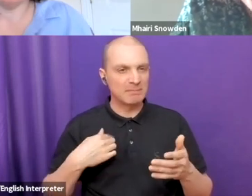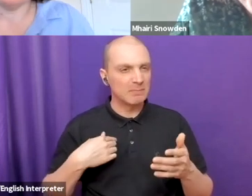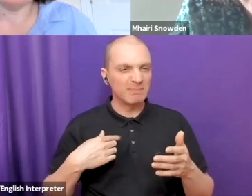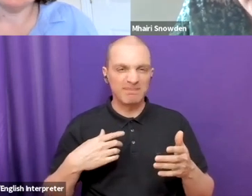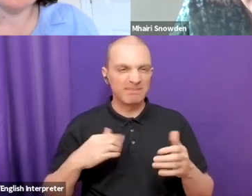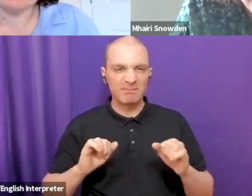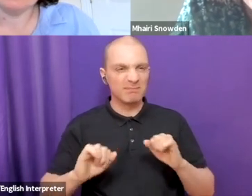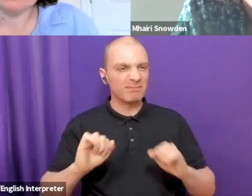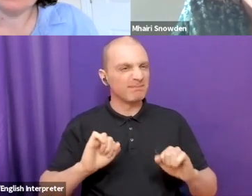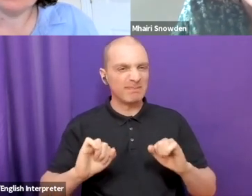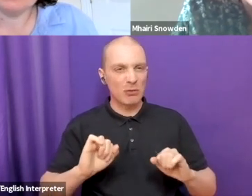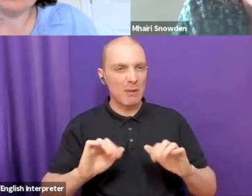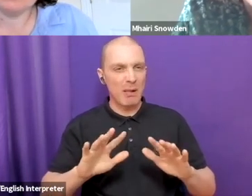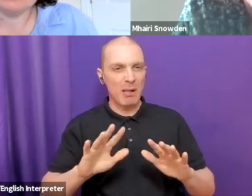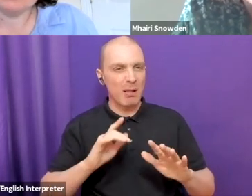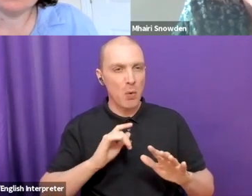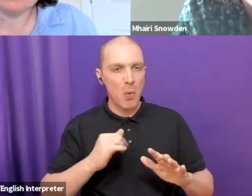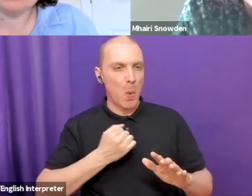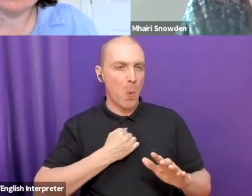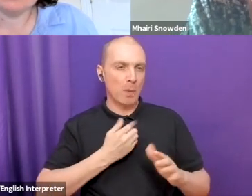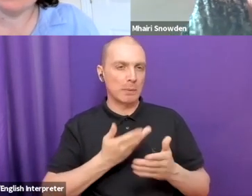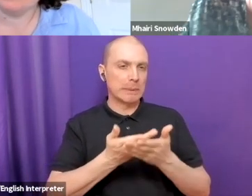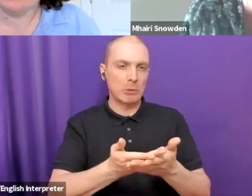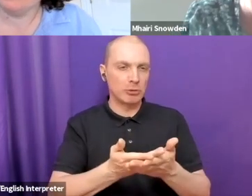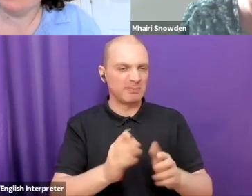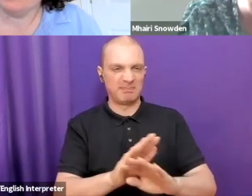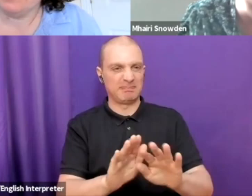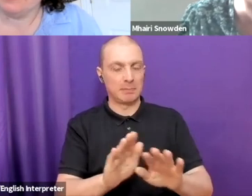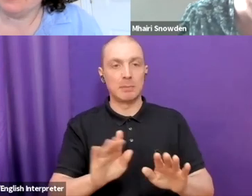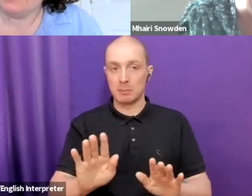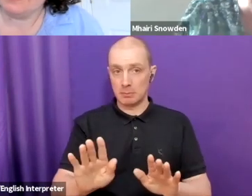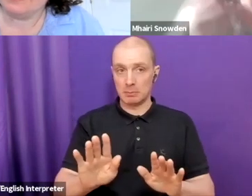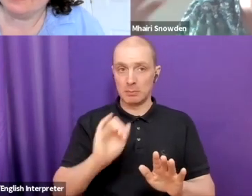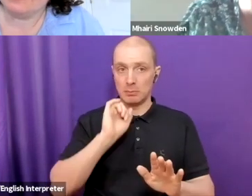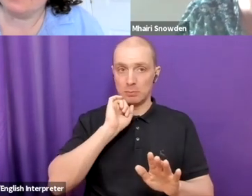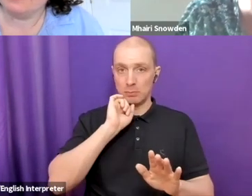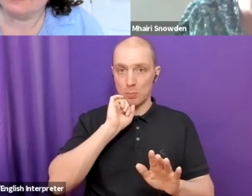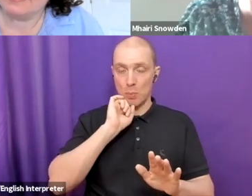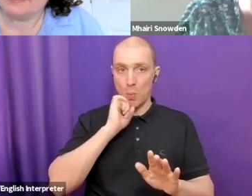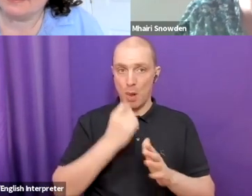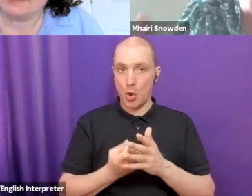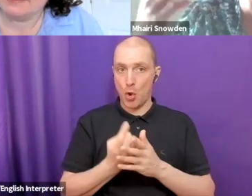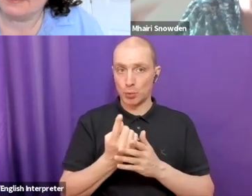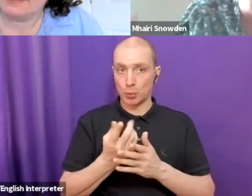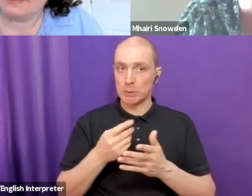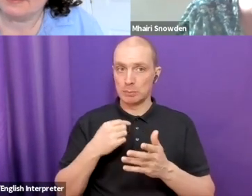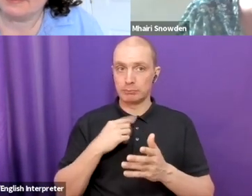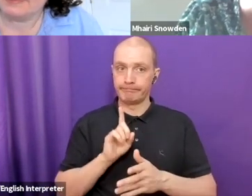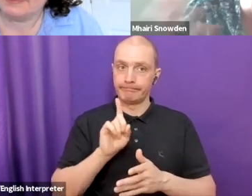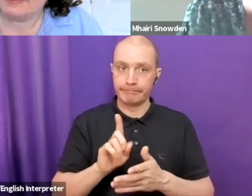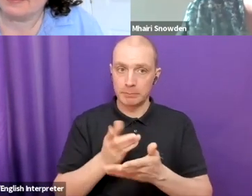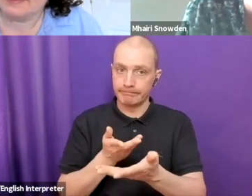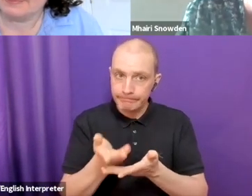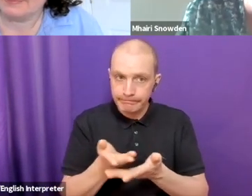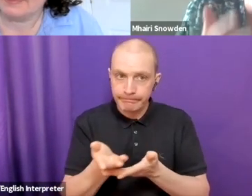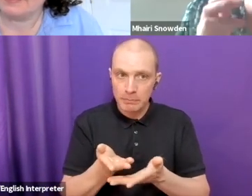make our own submission, then we are deliberately going to have opportunities to come together and discuss with others and bring your voice